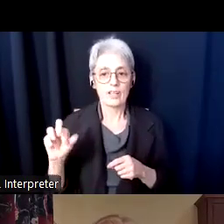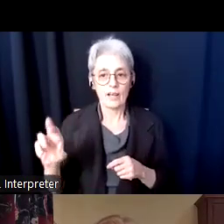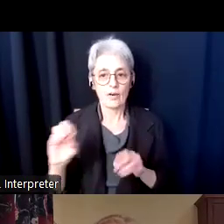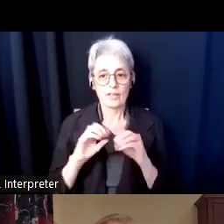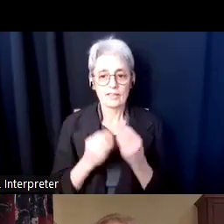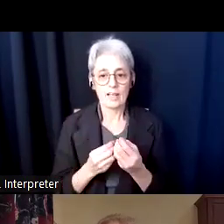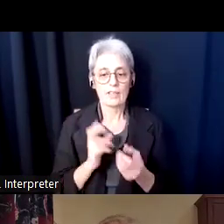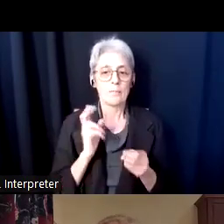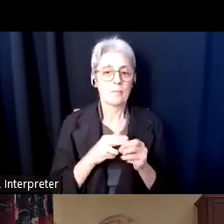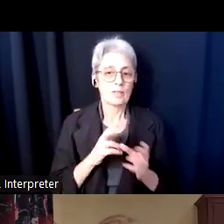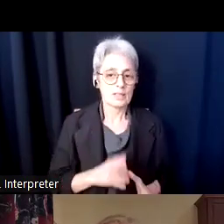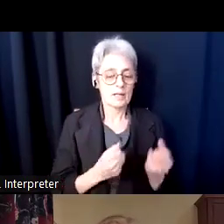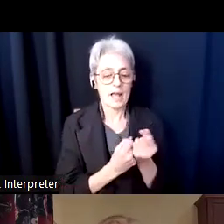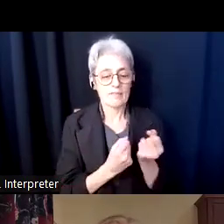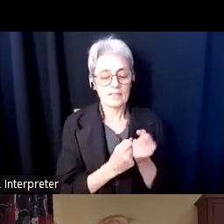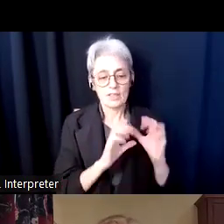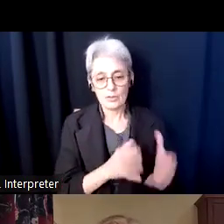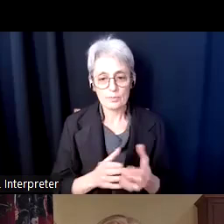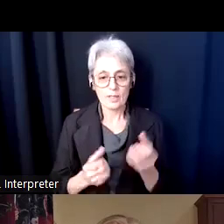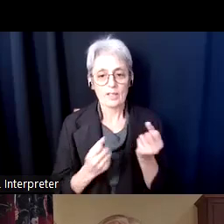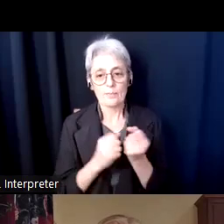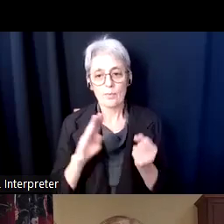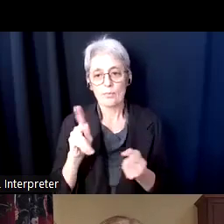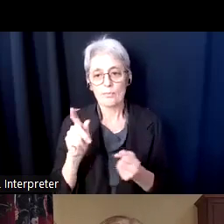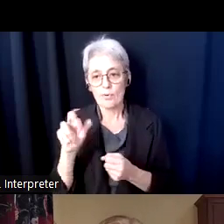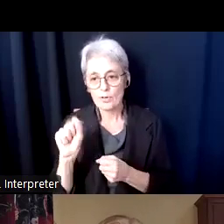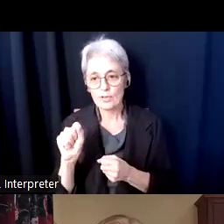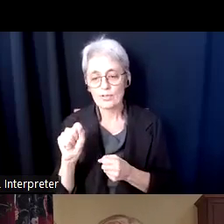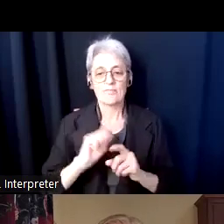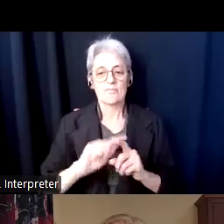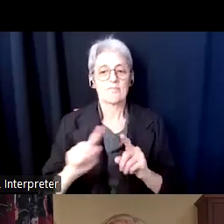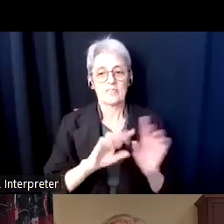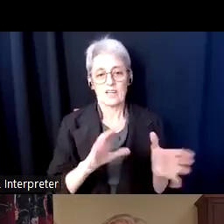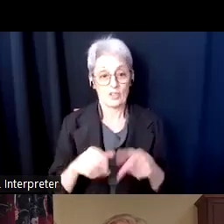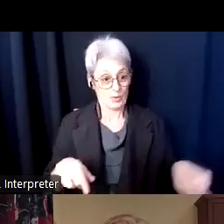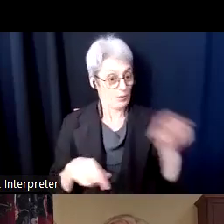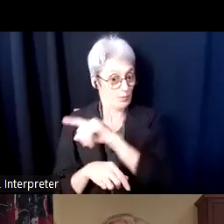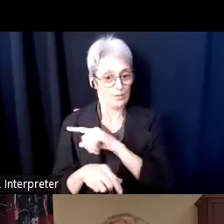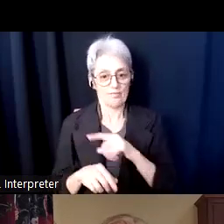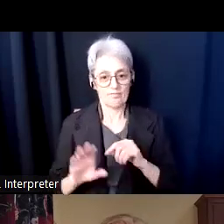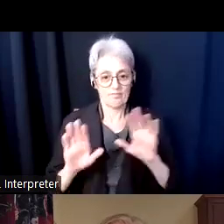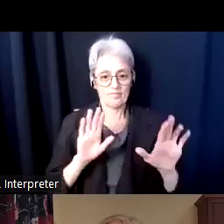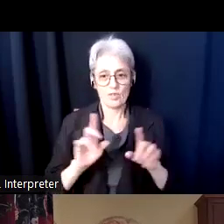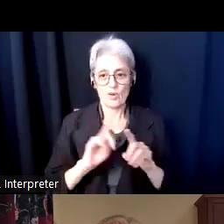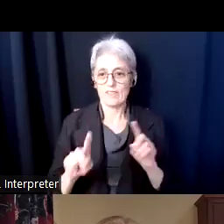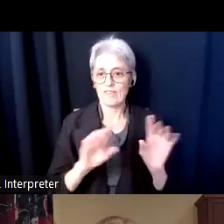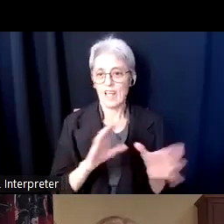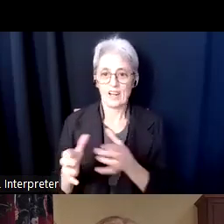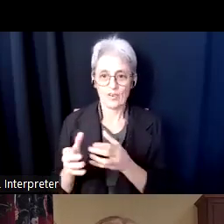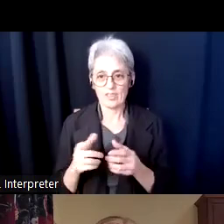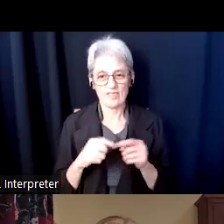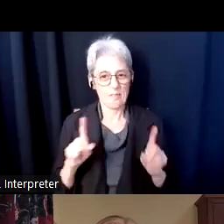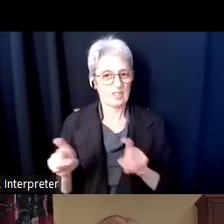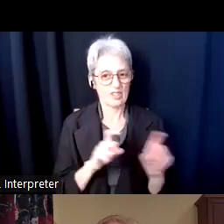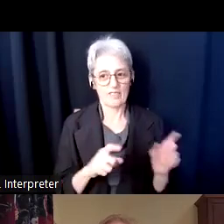advocacy groups, support brokers, basically all of you in the different categories that you indicated on the survey. We're here to